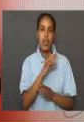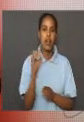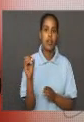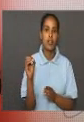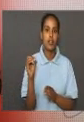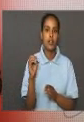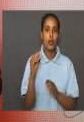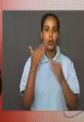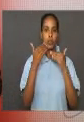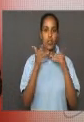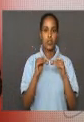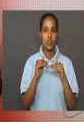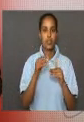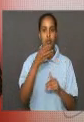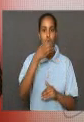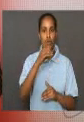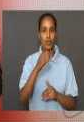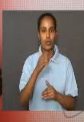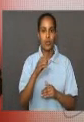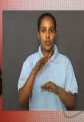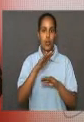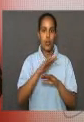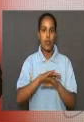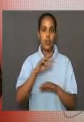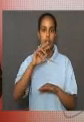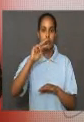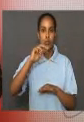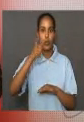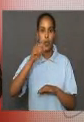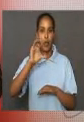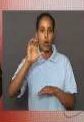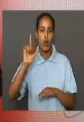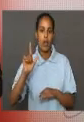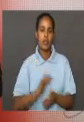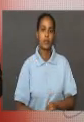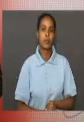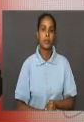and concentrated solutions of sodium chloride.